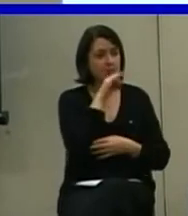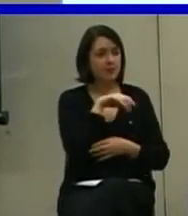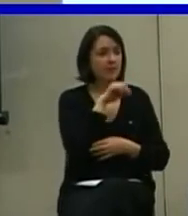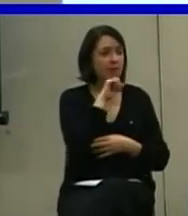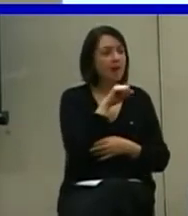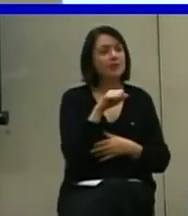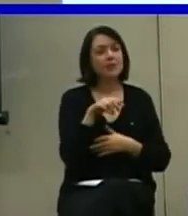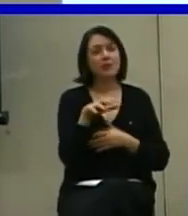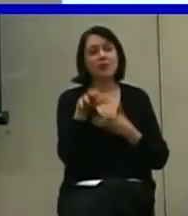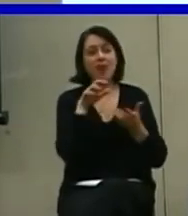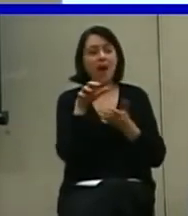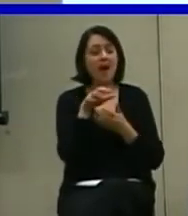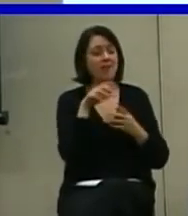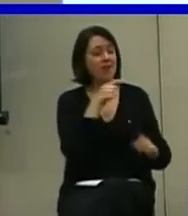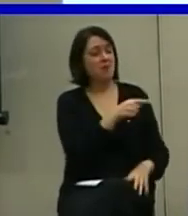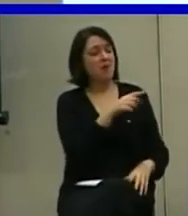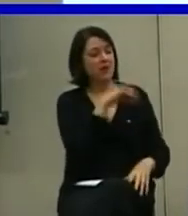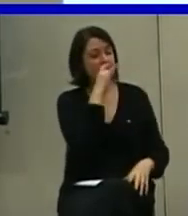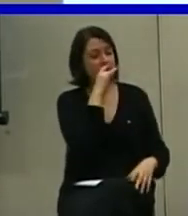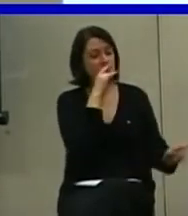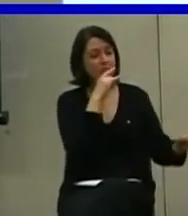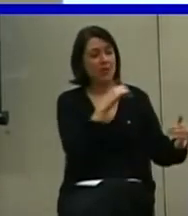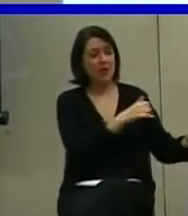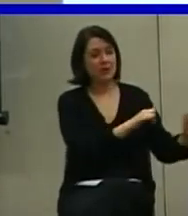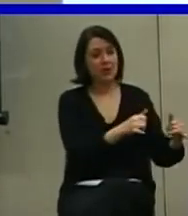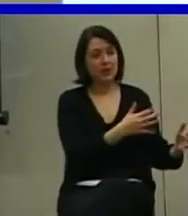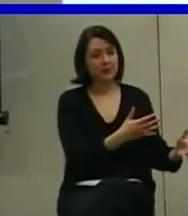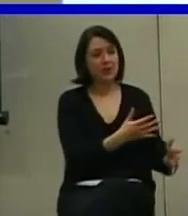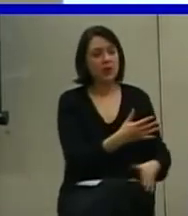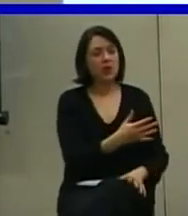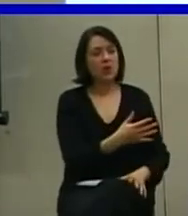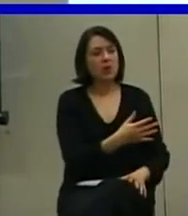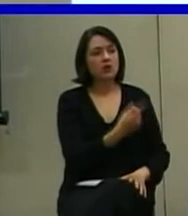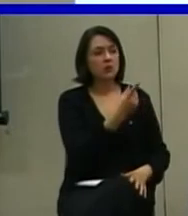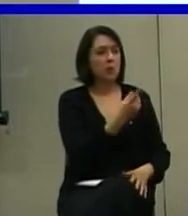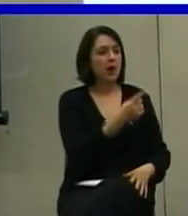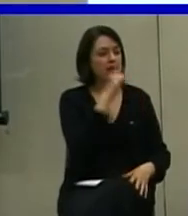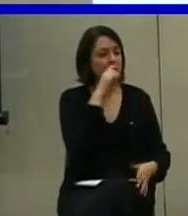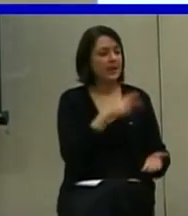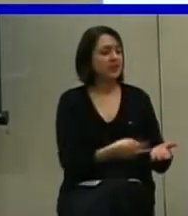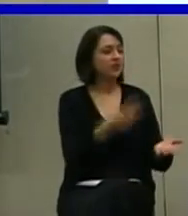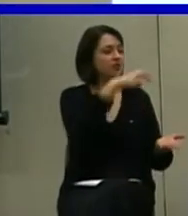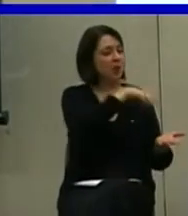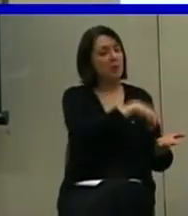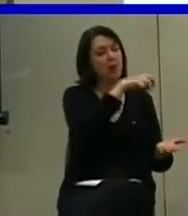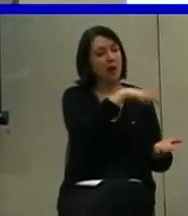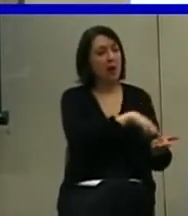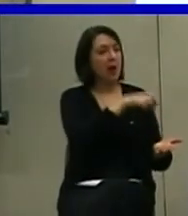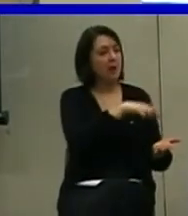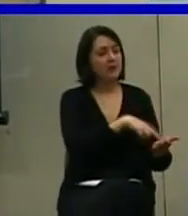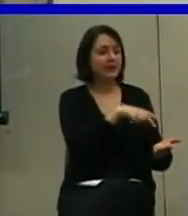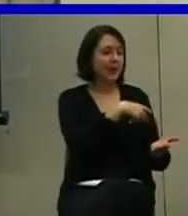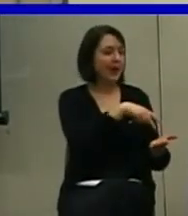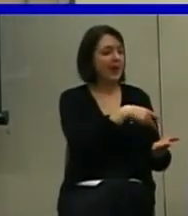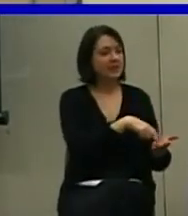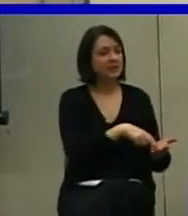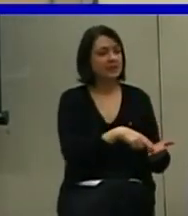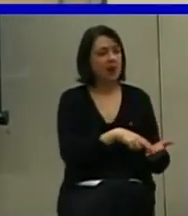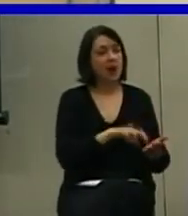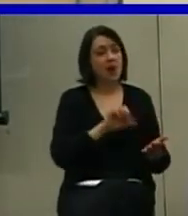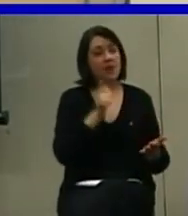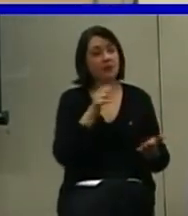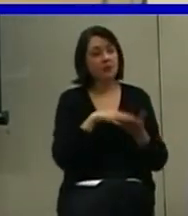to laugh at one kid who goofs around, so one kid can jump on their desk and make a noise and do a dance and everybody